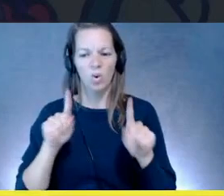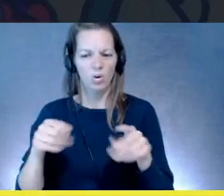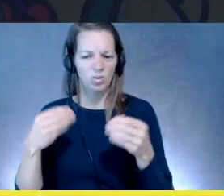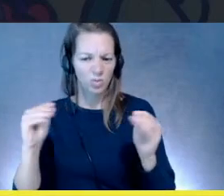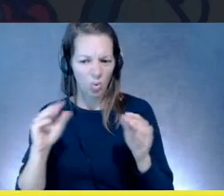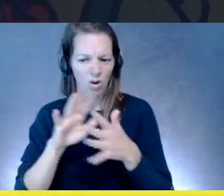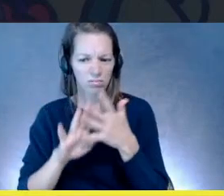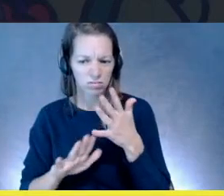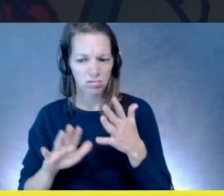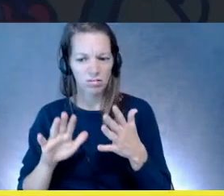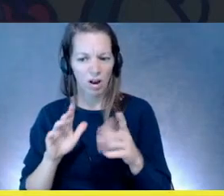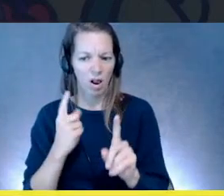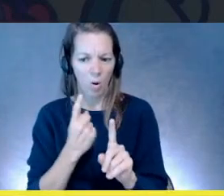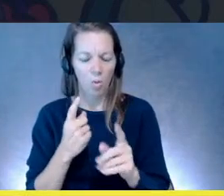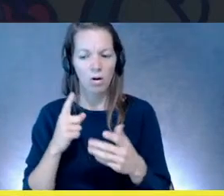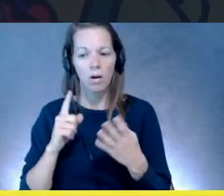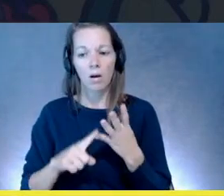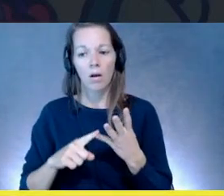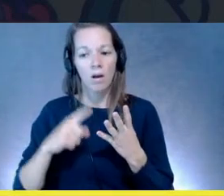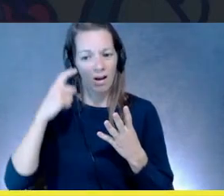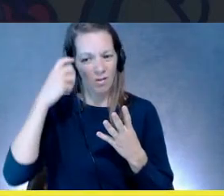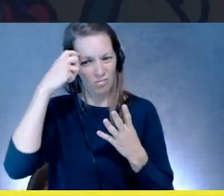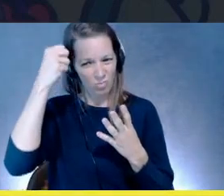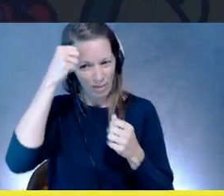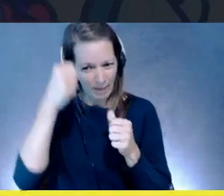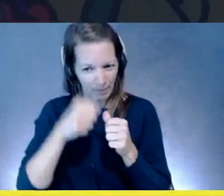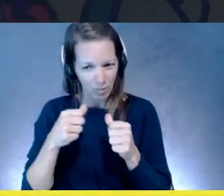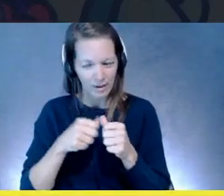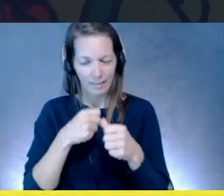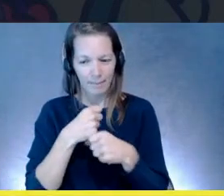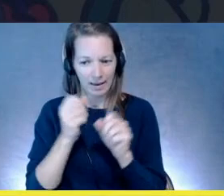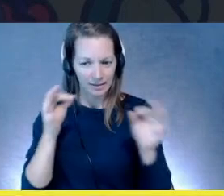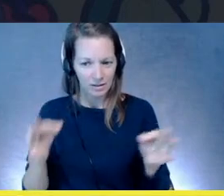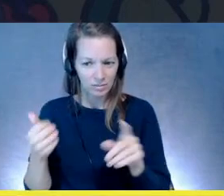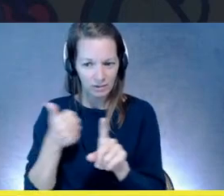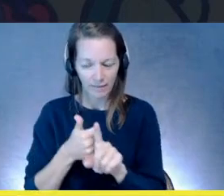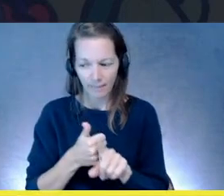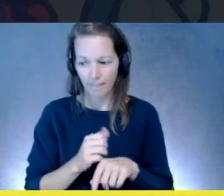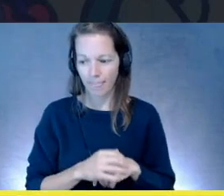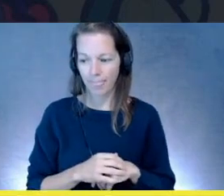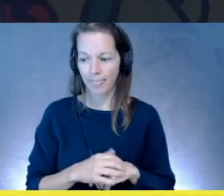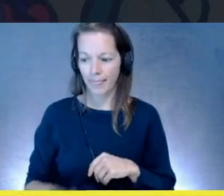concentrating, remembering, and making decisions. Next slide.